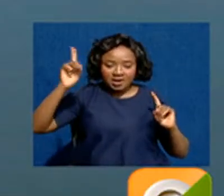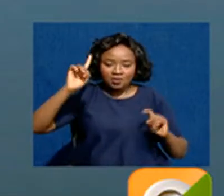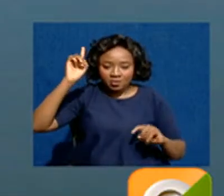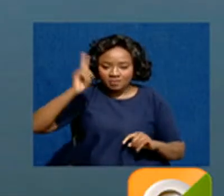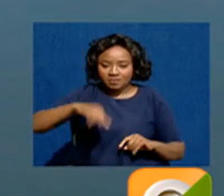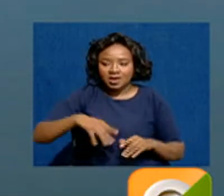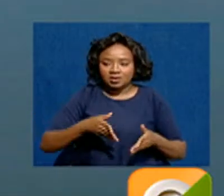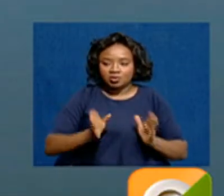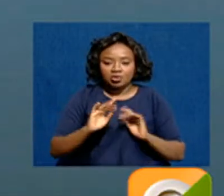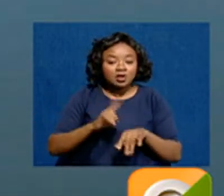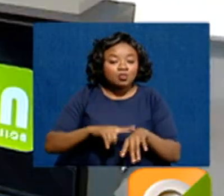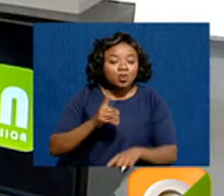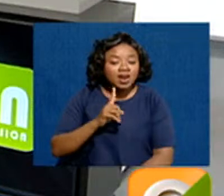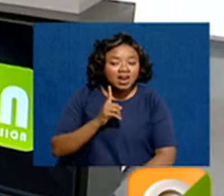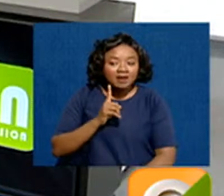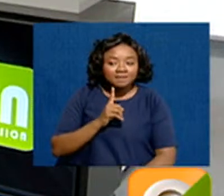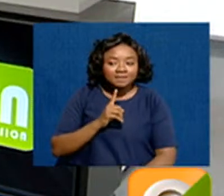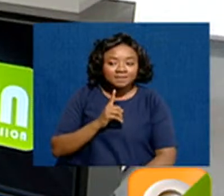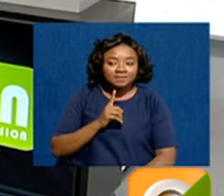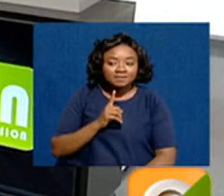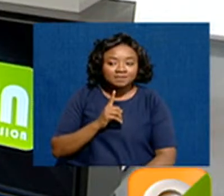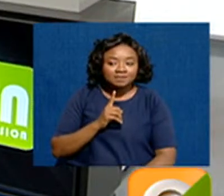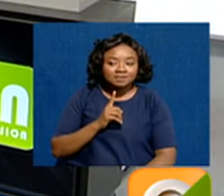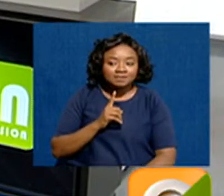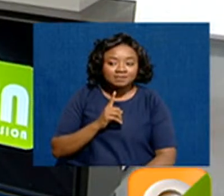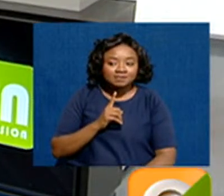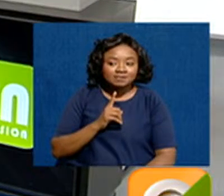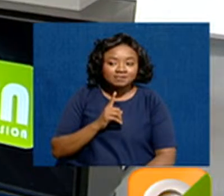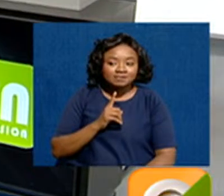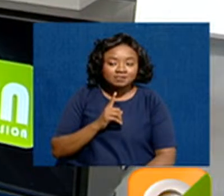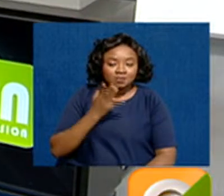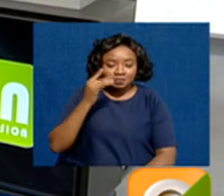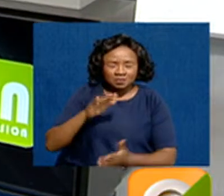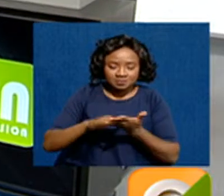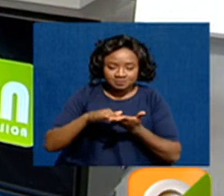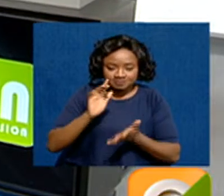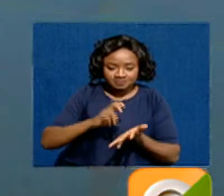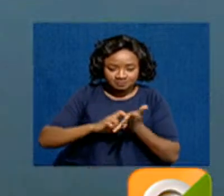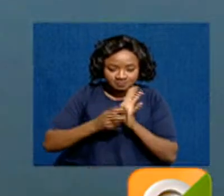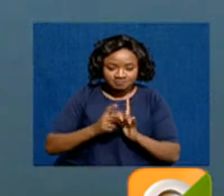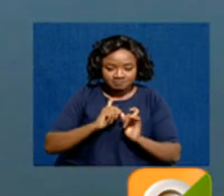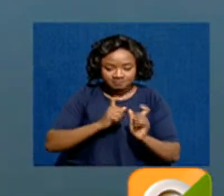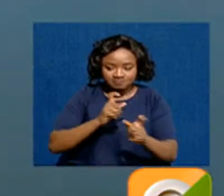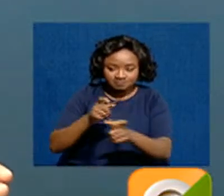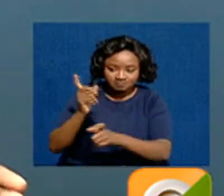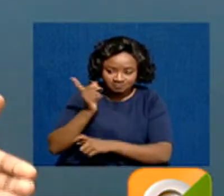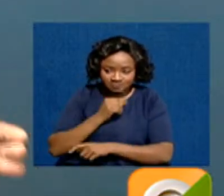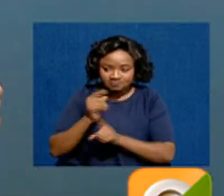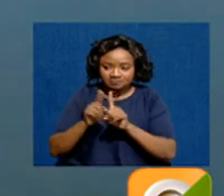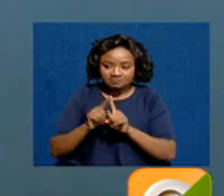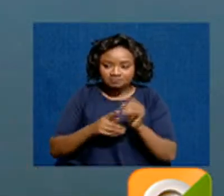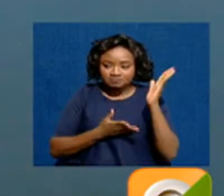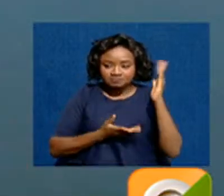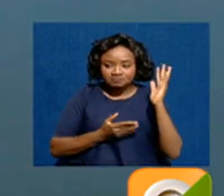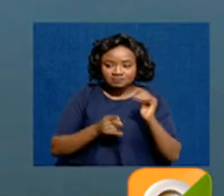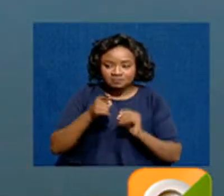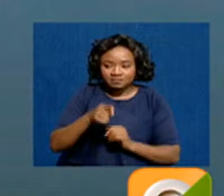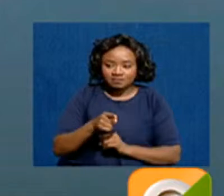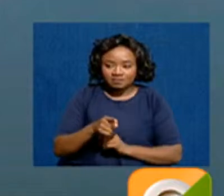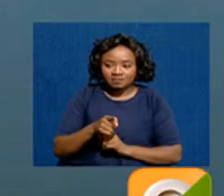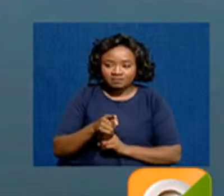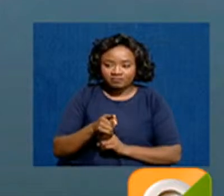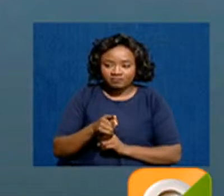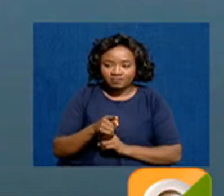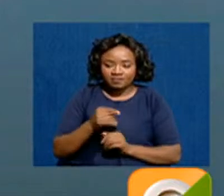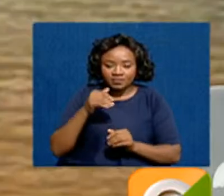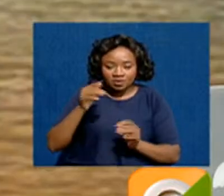administration. And by when? Because most of the contracts have been awarded, and they are expected to be done most of them within